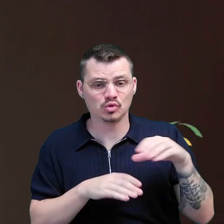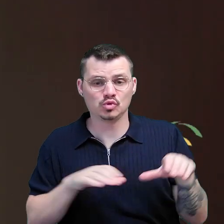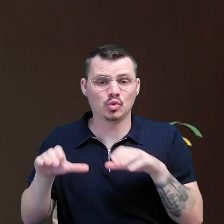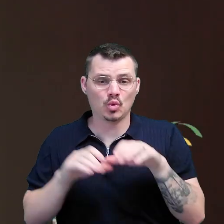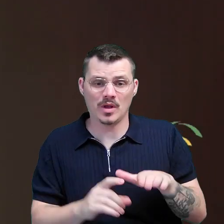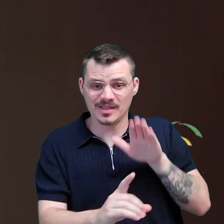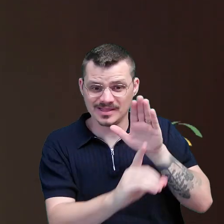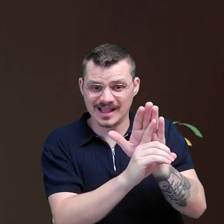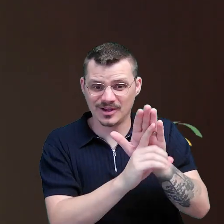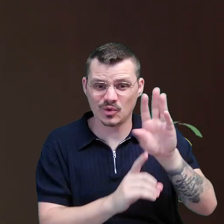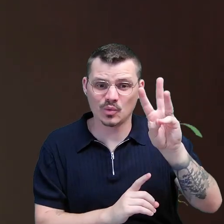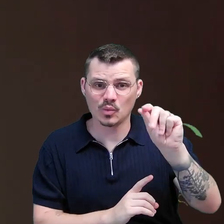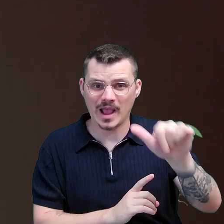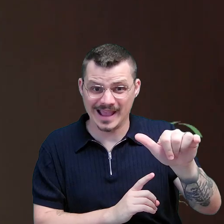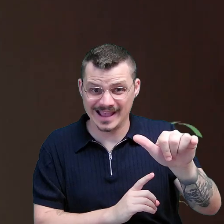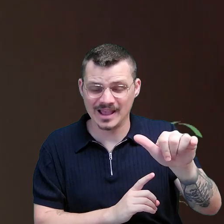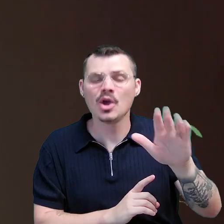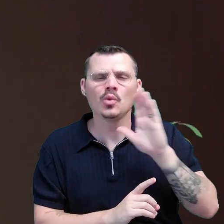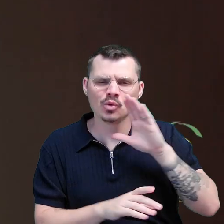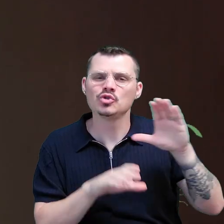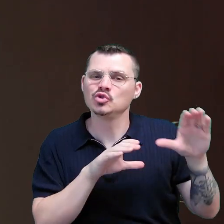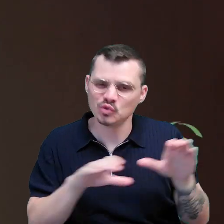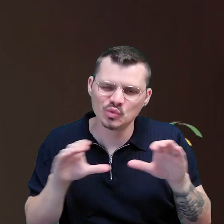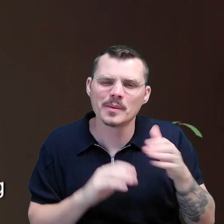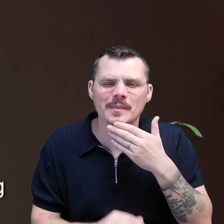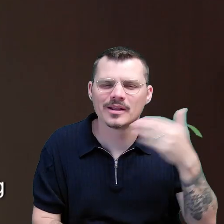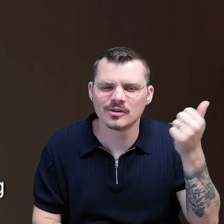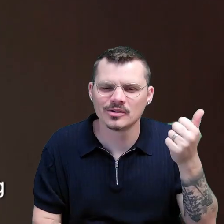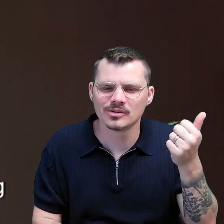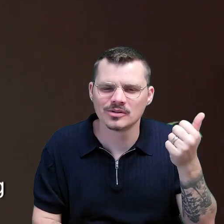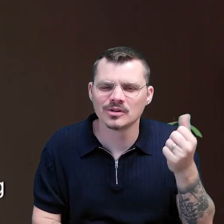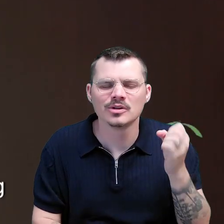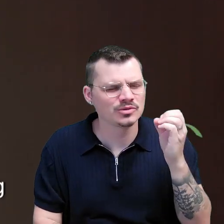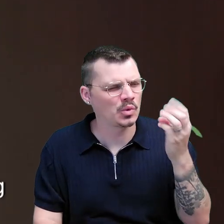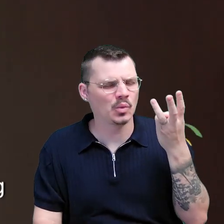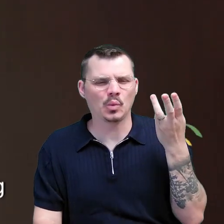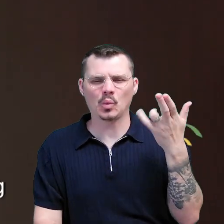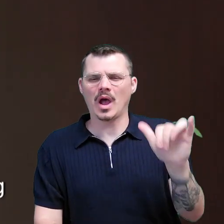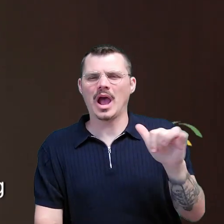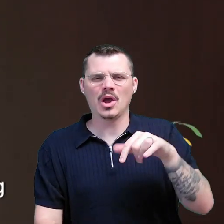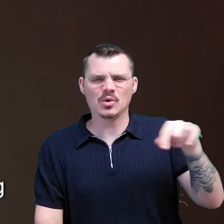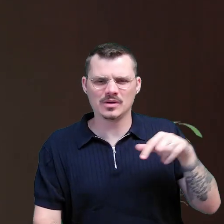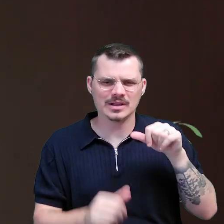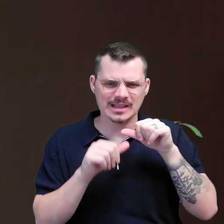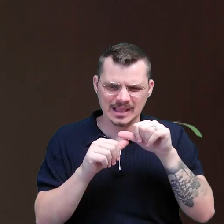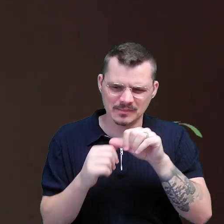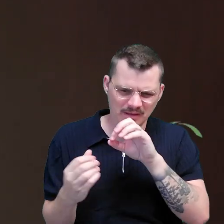way do better. So why is it that anybody keeps